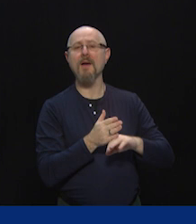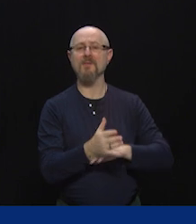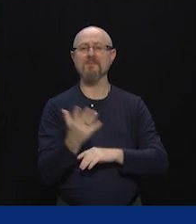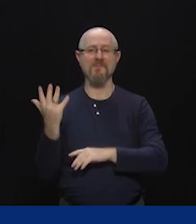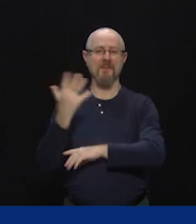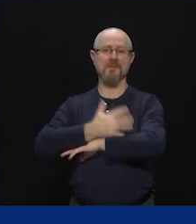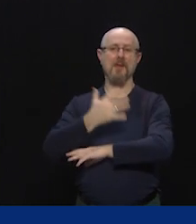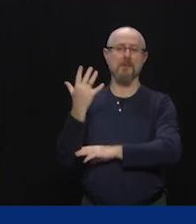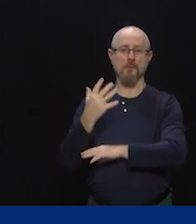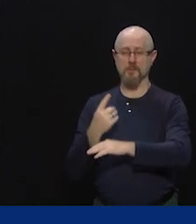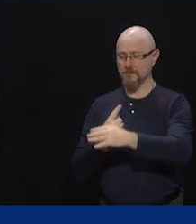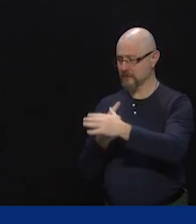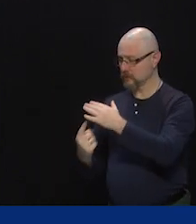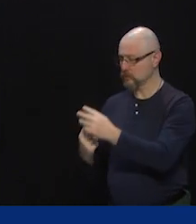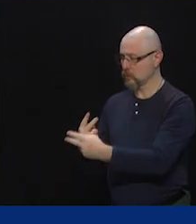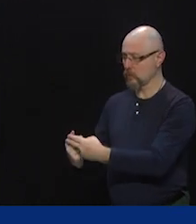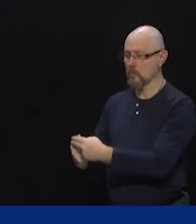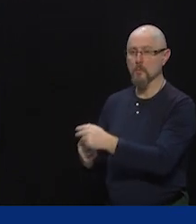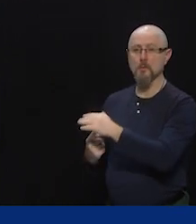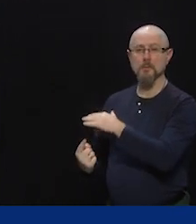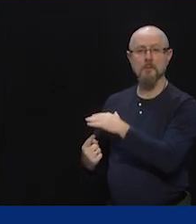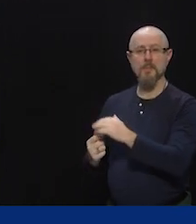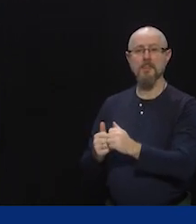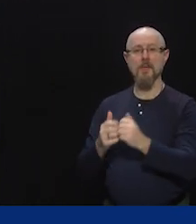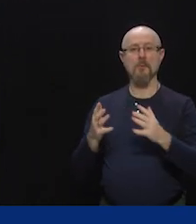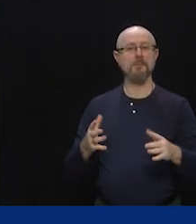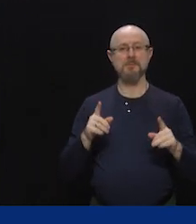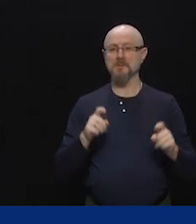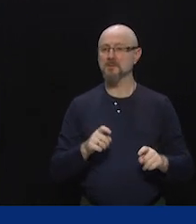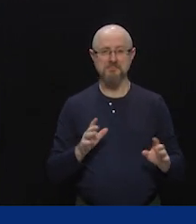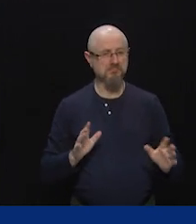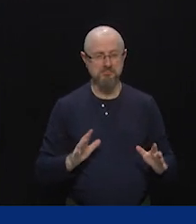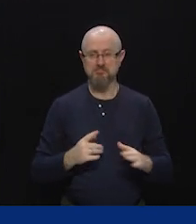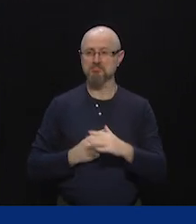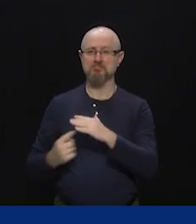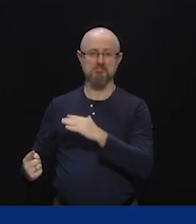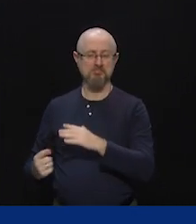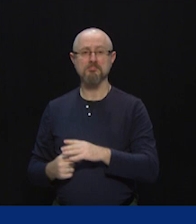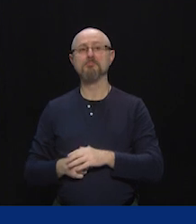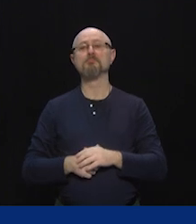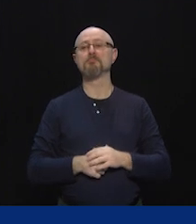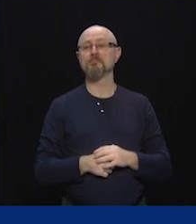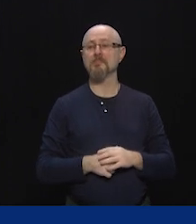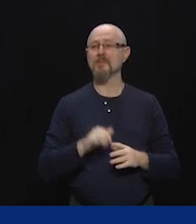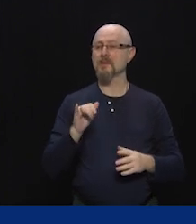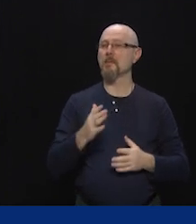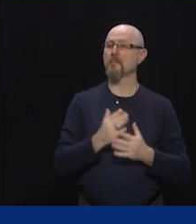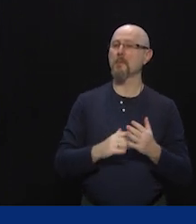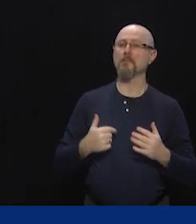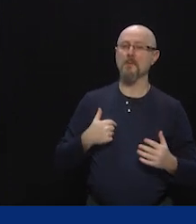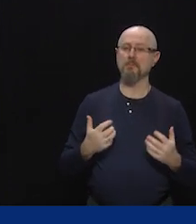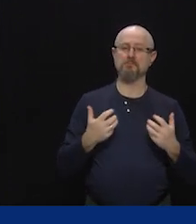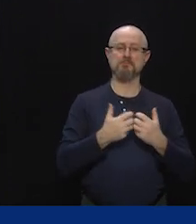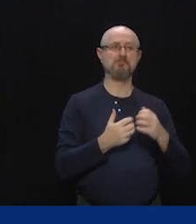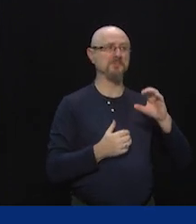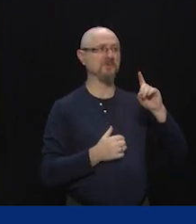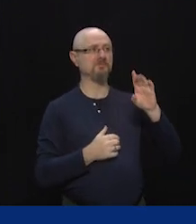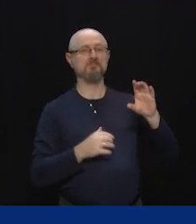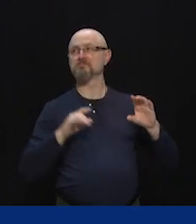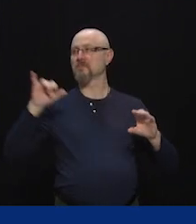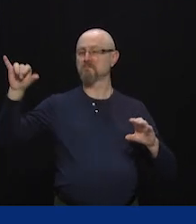isolation without testing. Testing's not required, and this is consistent with the Centers for Disease Control guidance